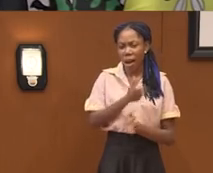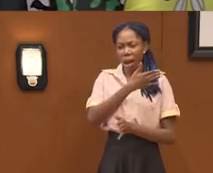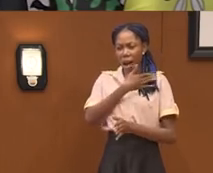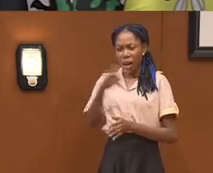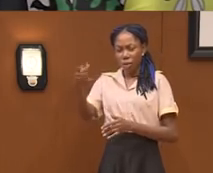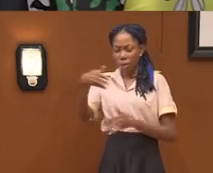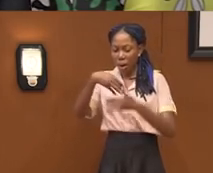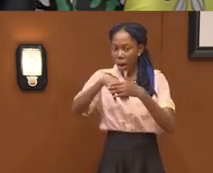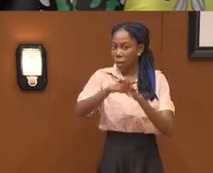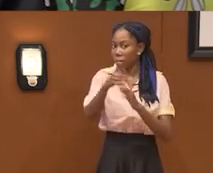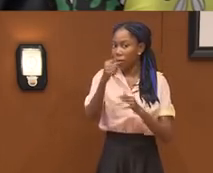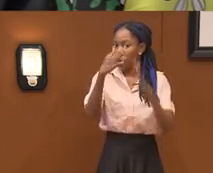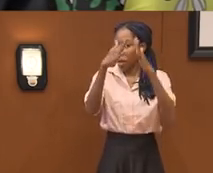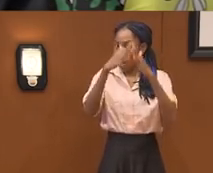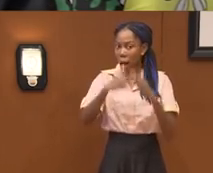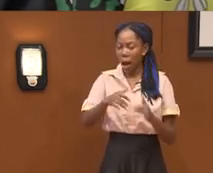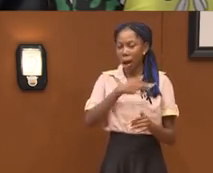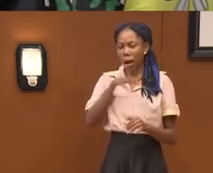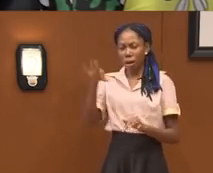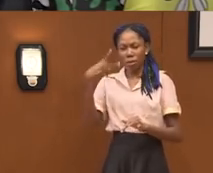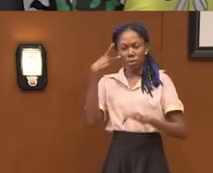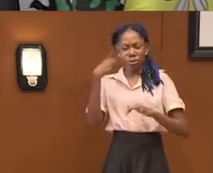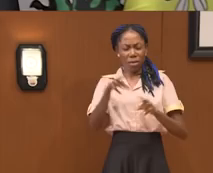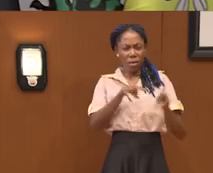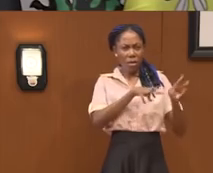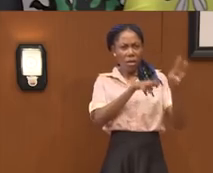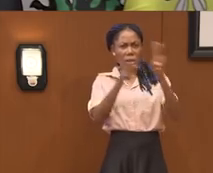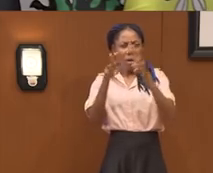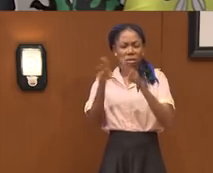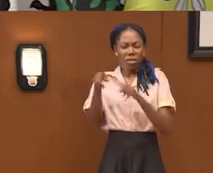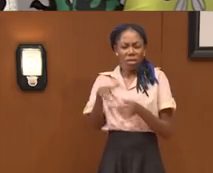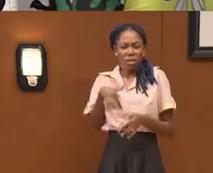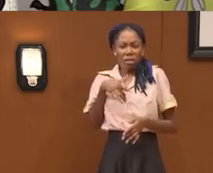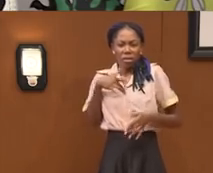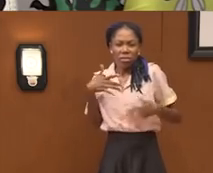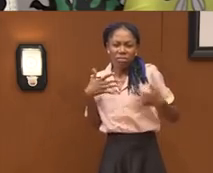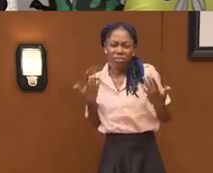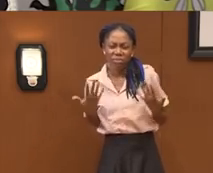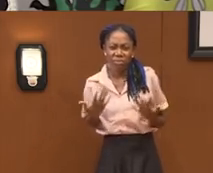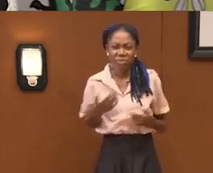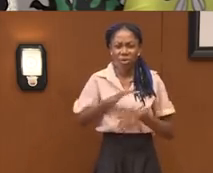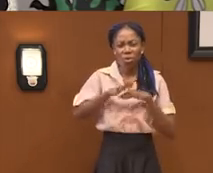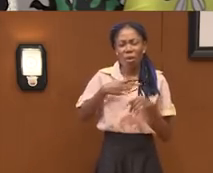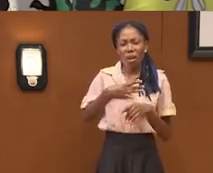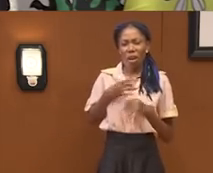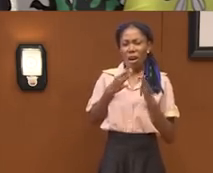into the house and you saw the state of the house, you had three